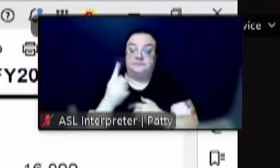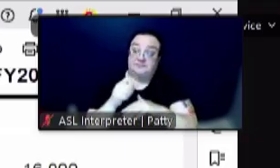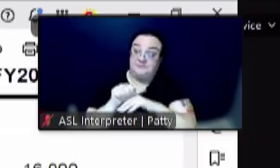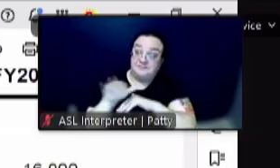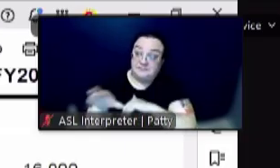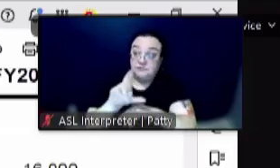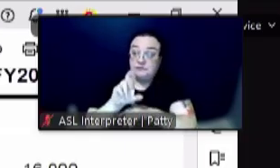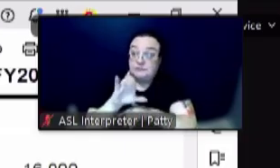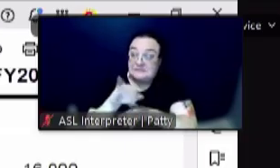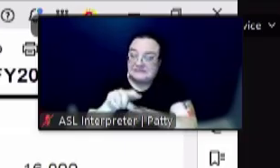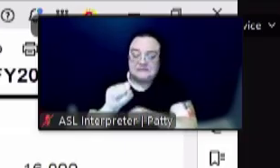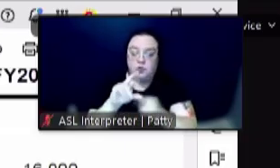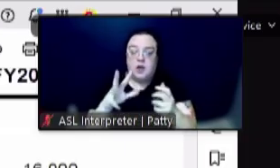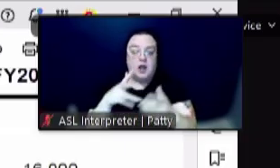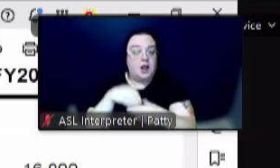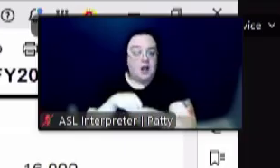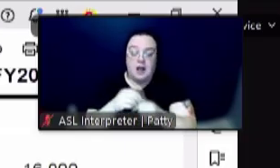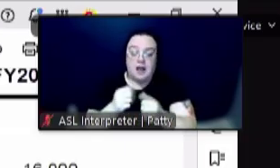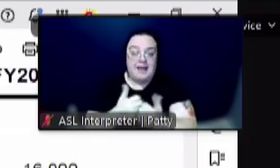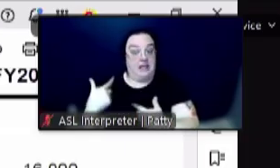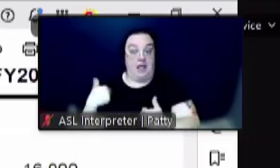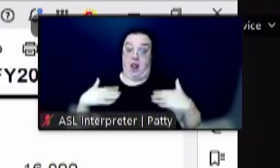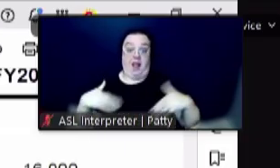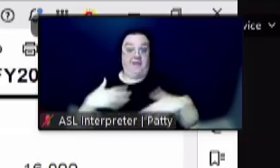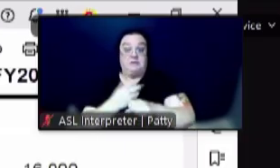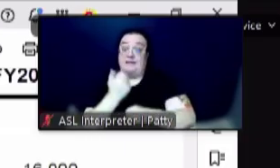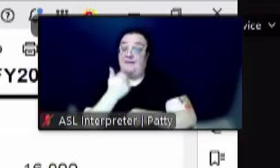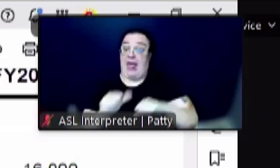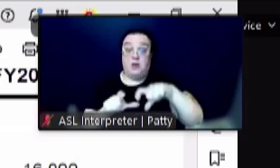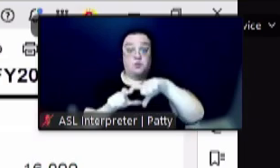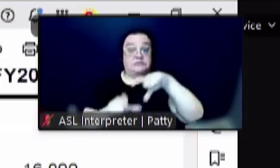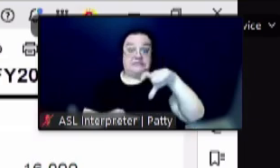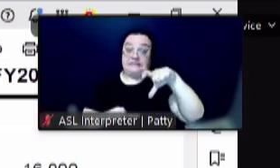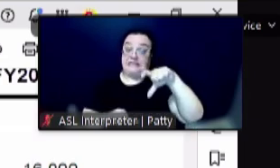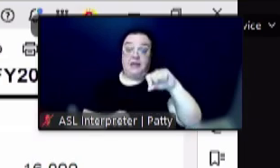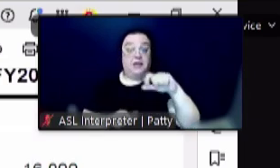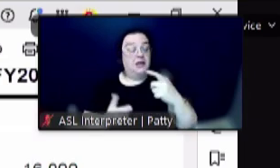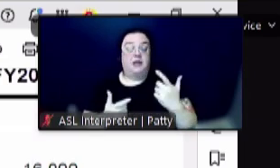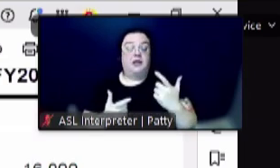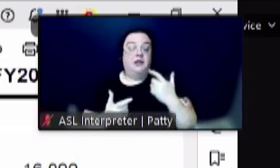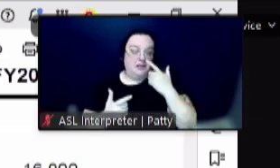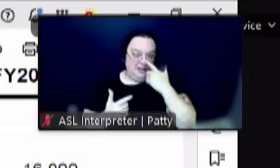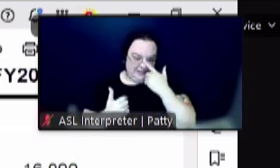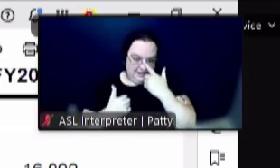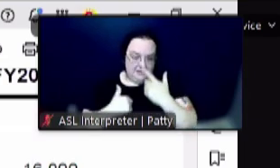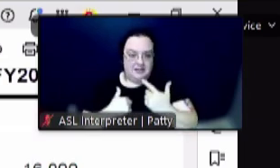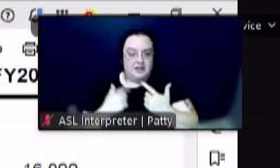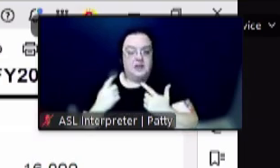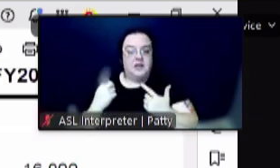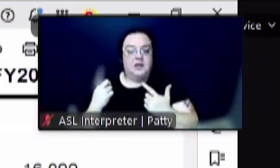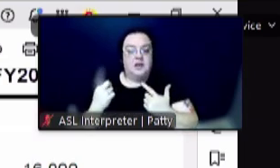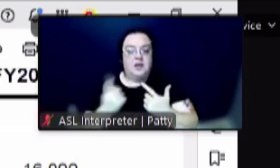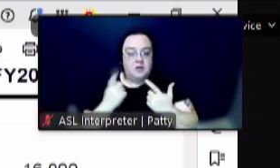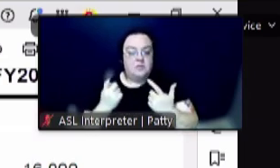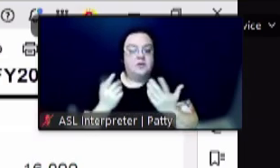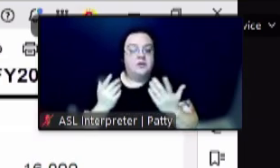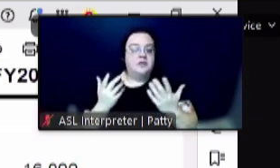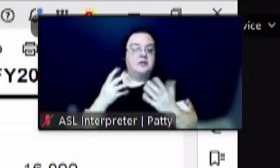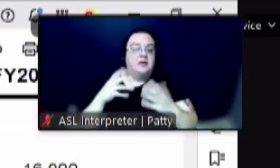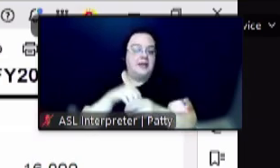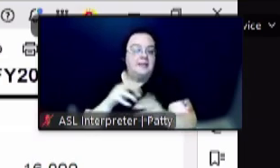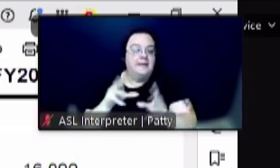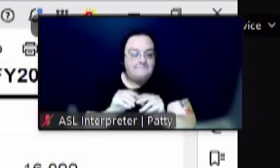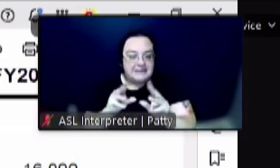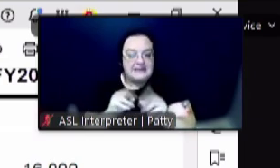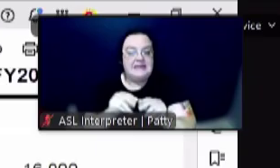or is it a combination of both? I haven't received any receipts. Because I hear in the meetings that they always, individuals want to turn